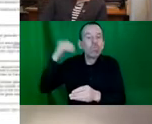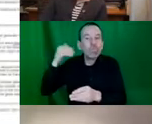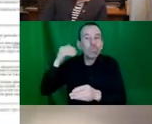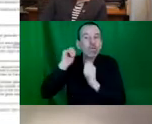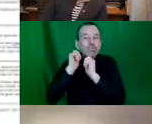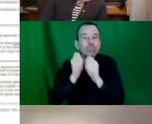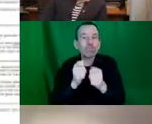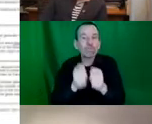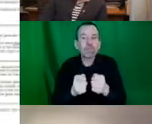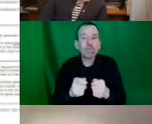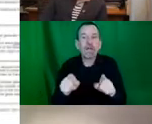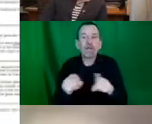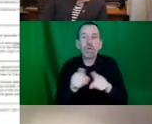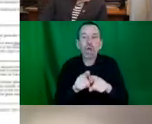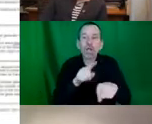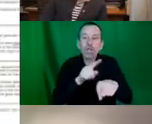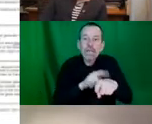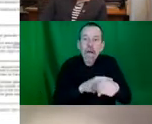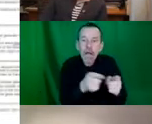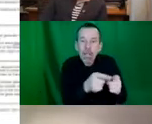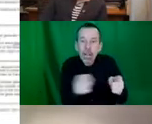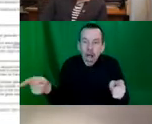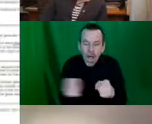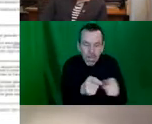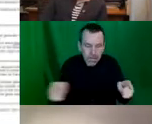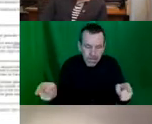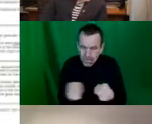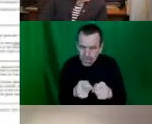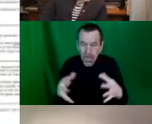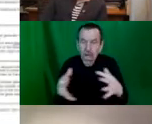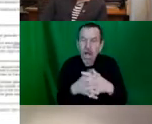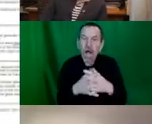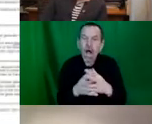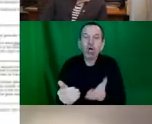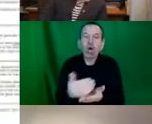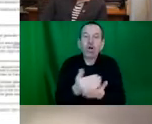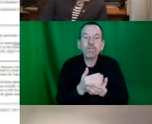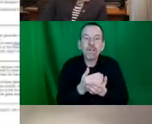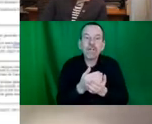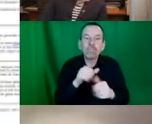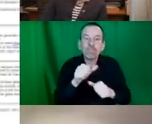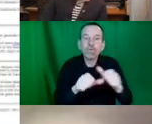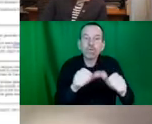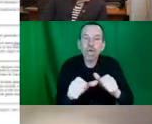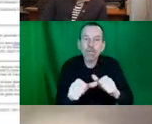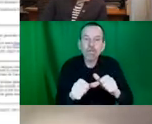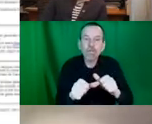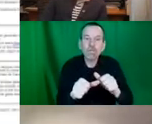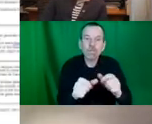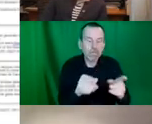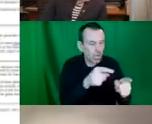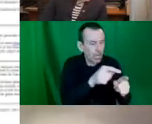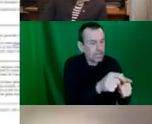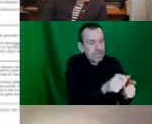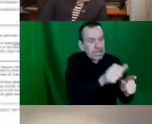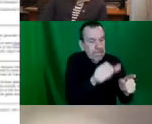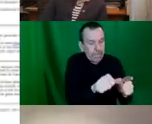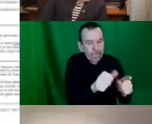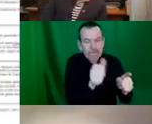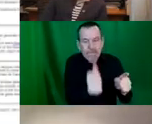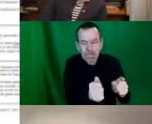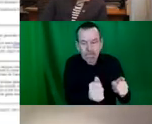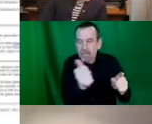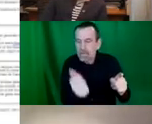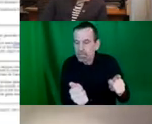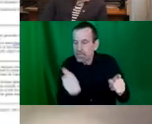a timeline for each project with an overview of how conservation processes have evolved. The papyrus timeline is shown here. It